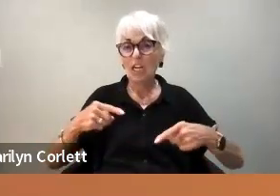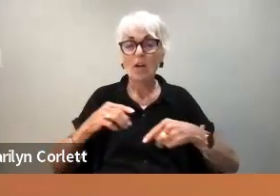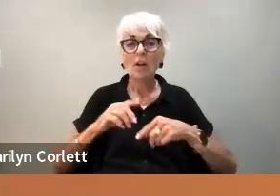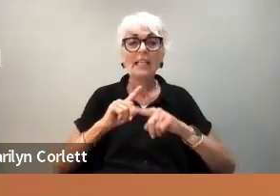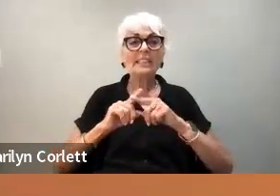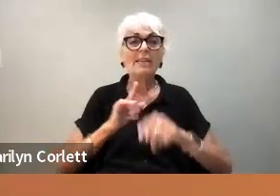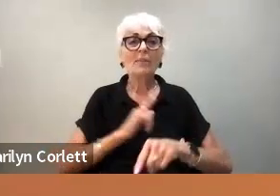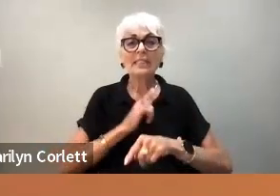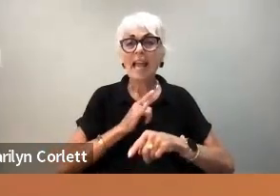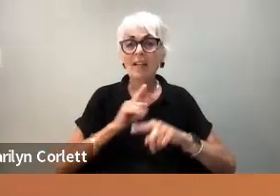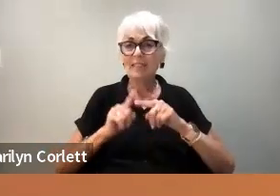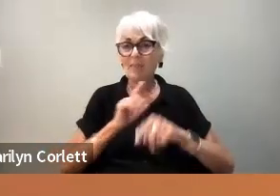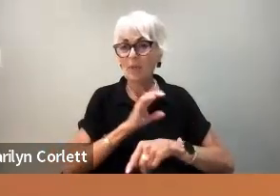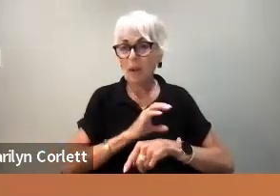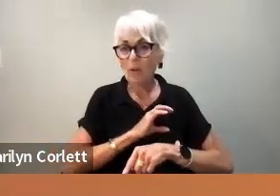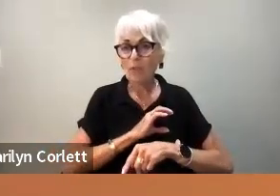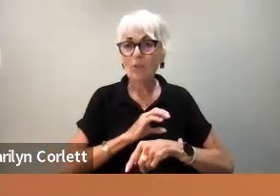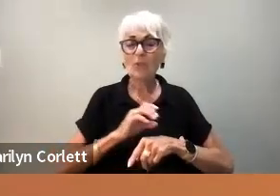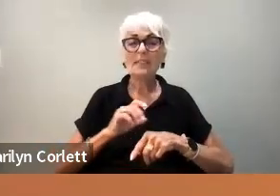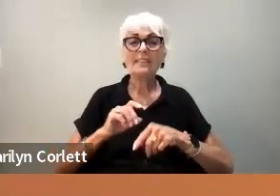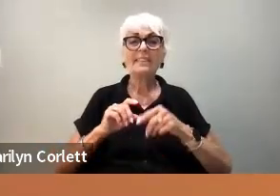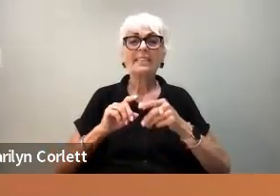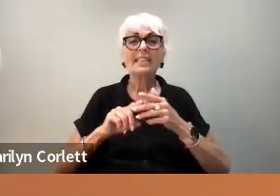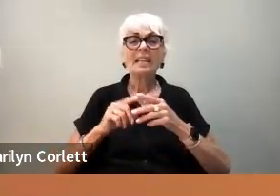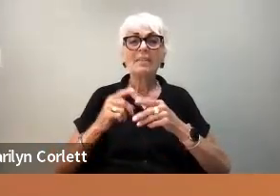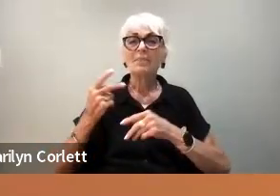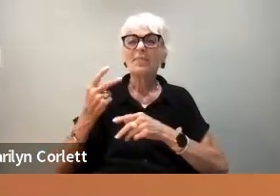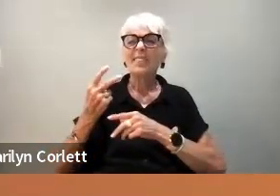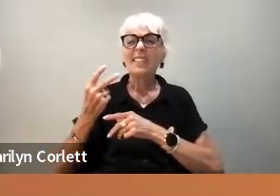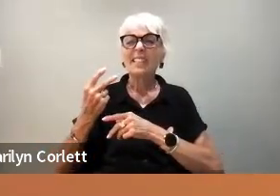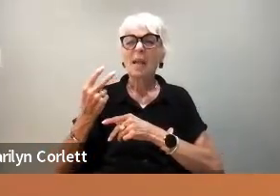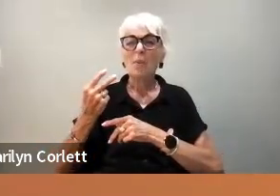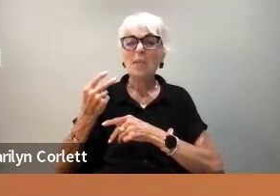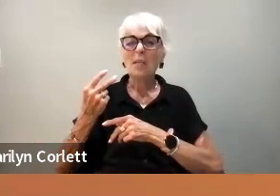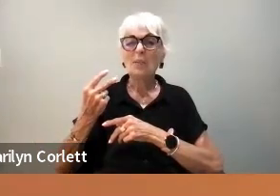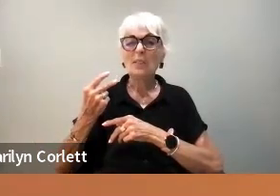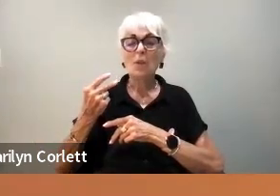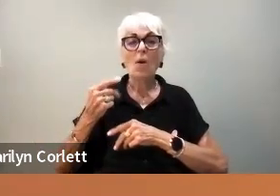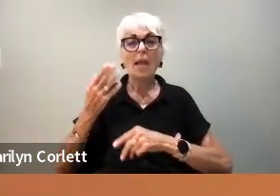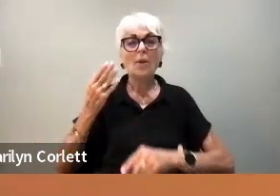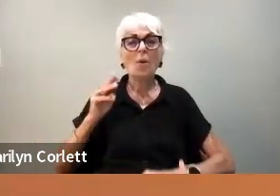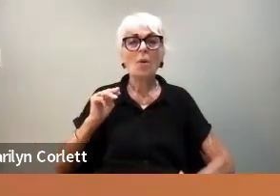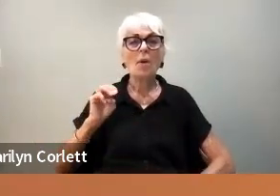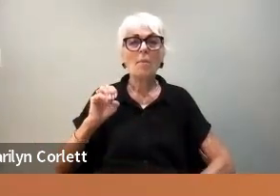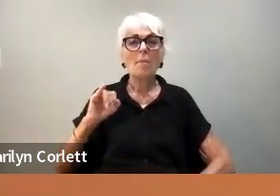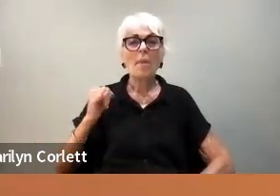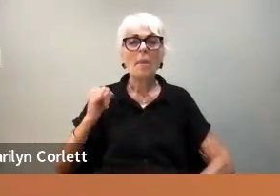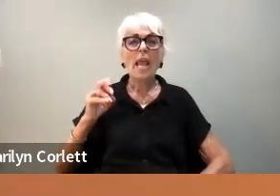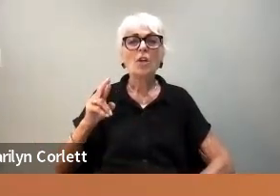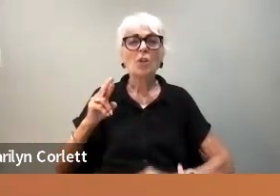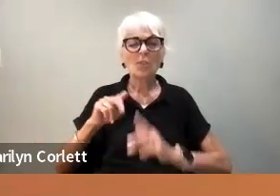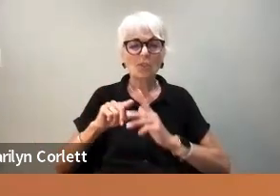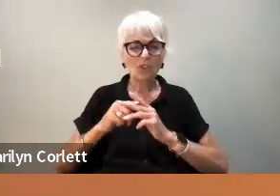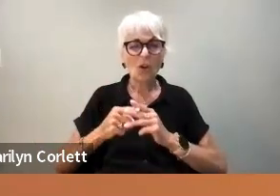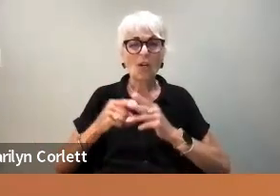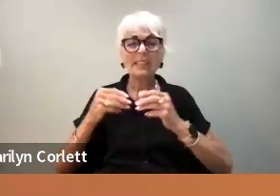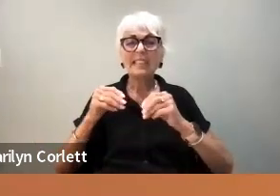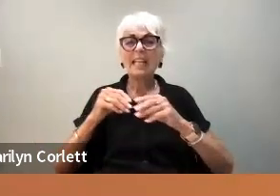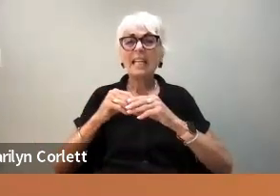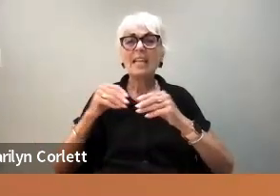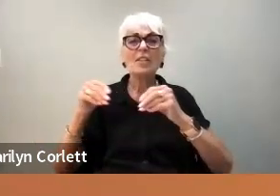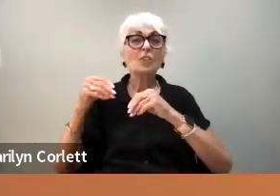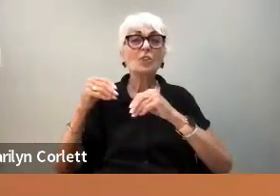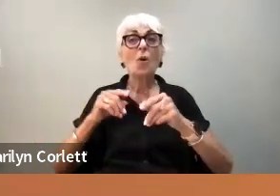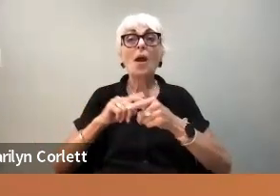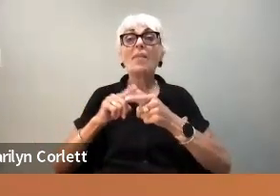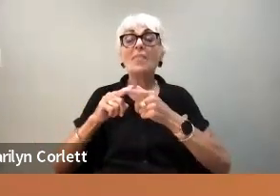different characters. Um, a couple years back, I know that Meyer had started it, selling them in store, and then everyone kind